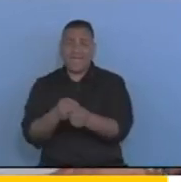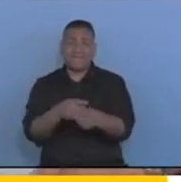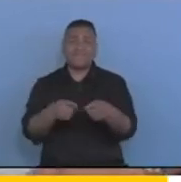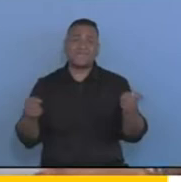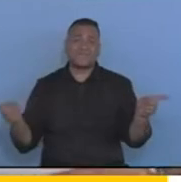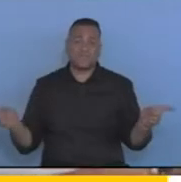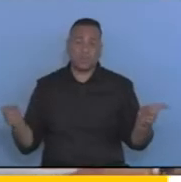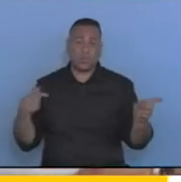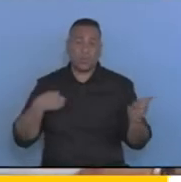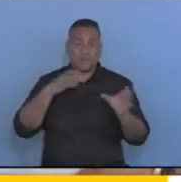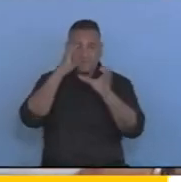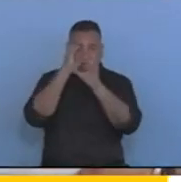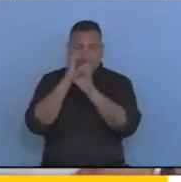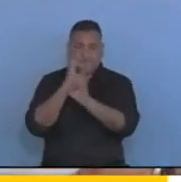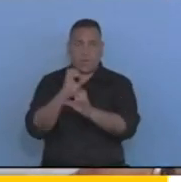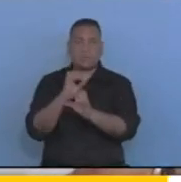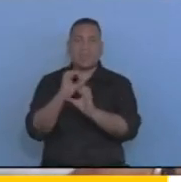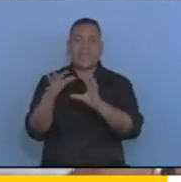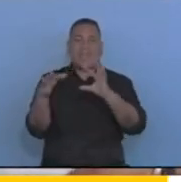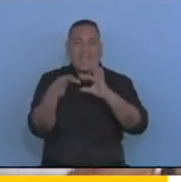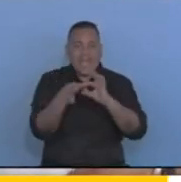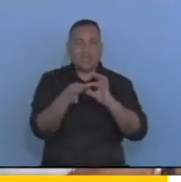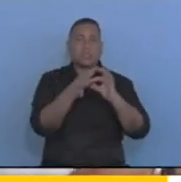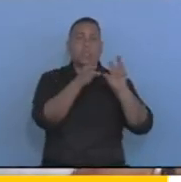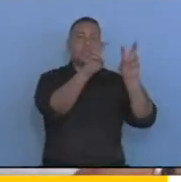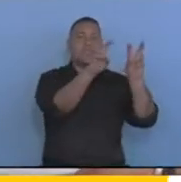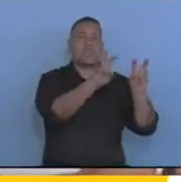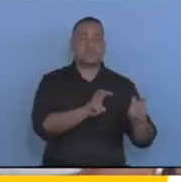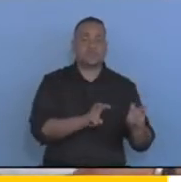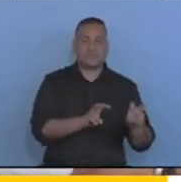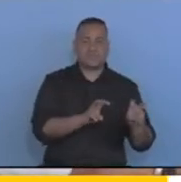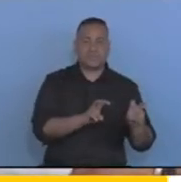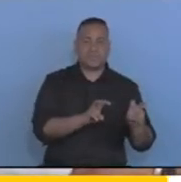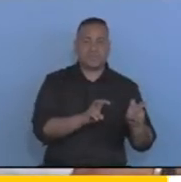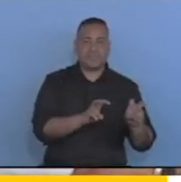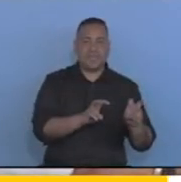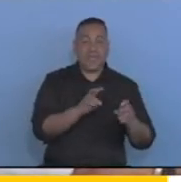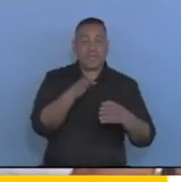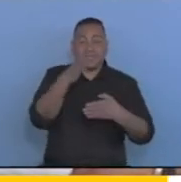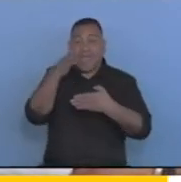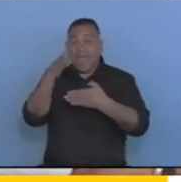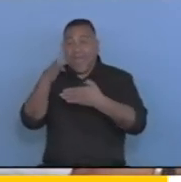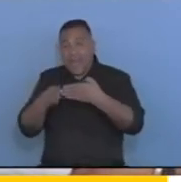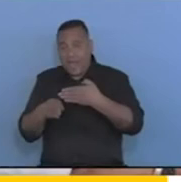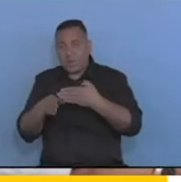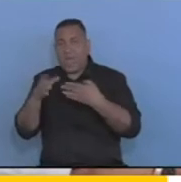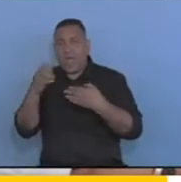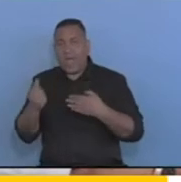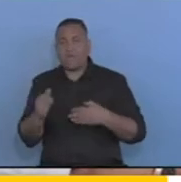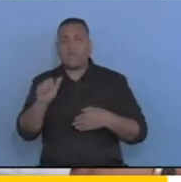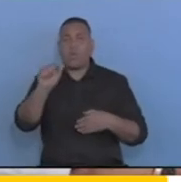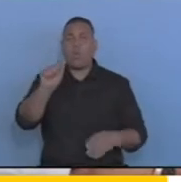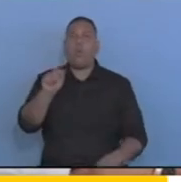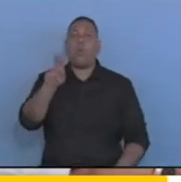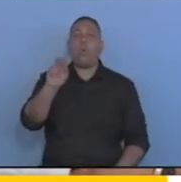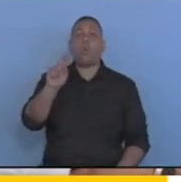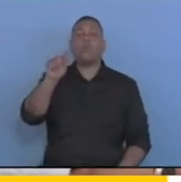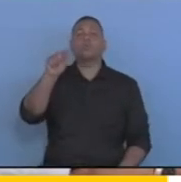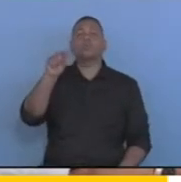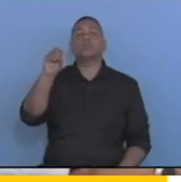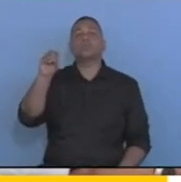current electrical, is actually at the end, we're doing automation. So we are using, like I said